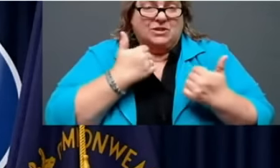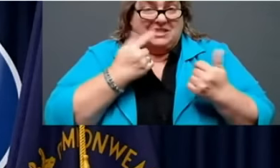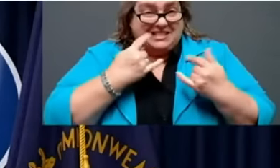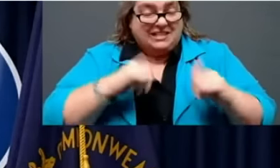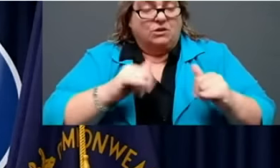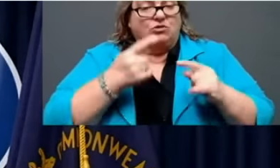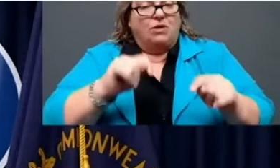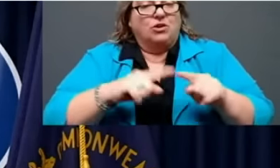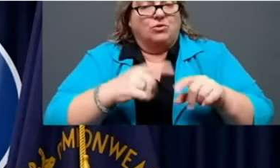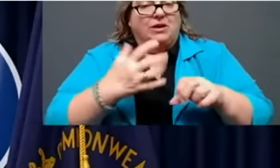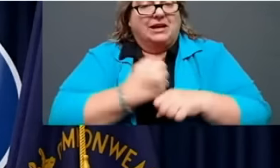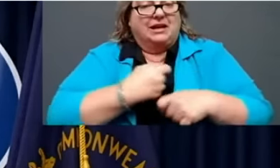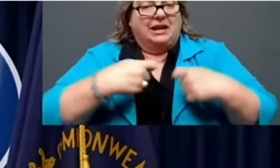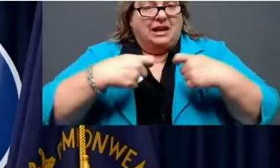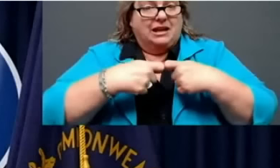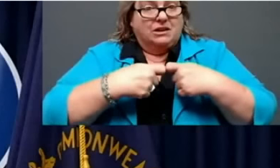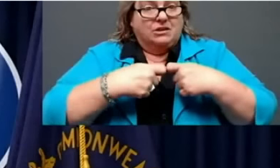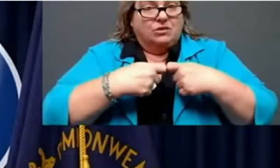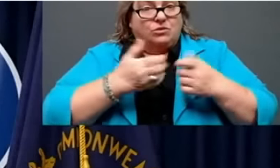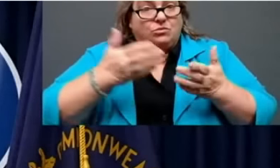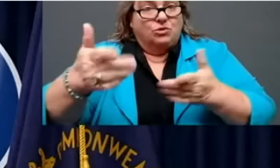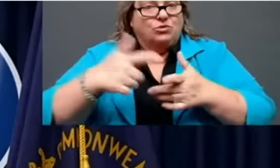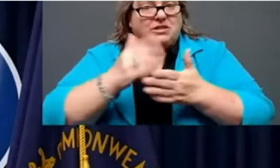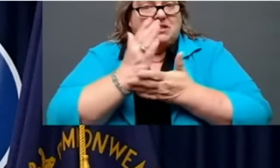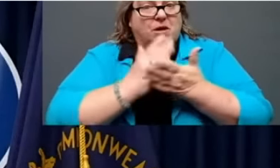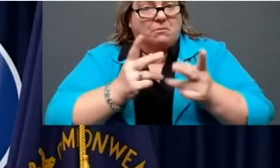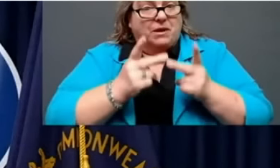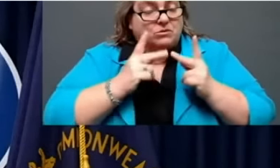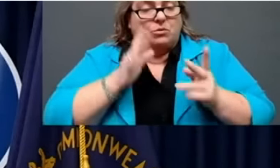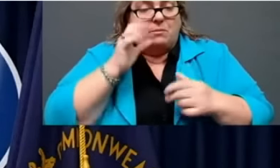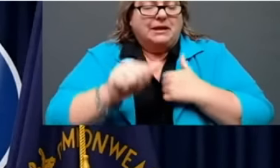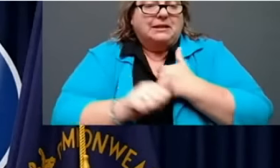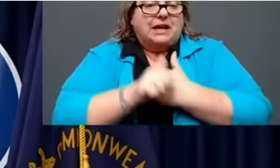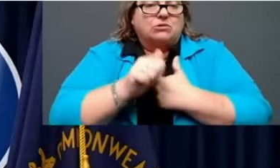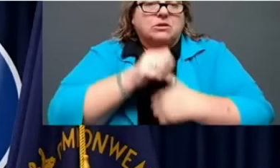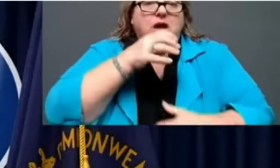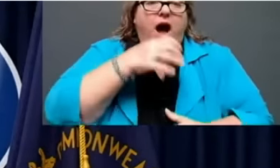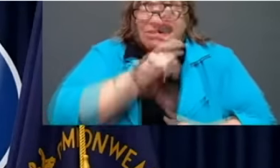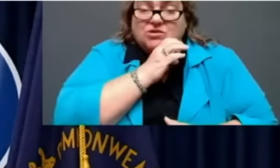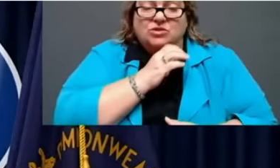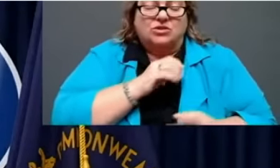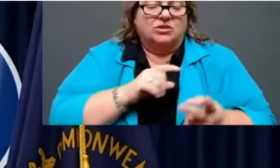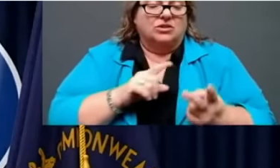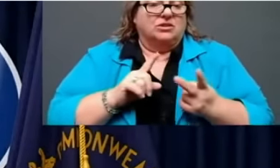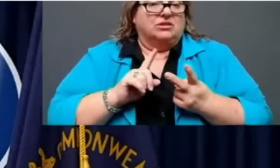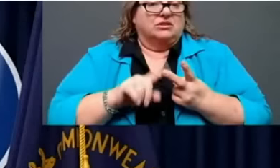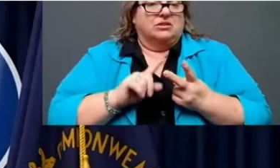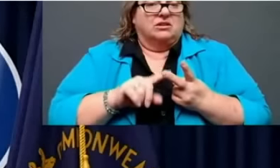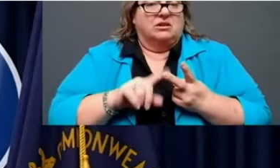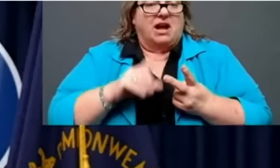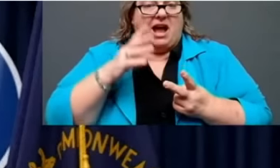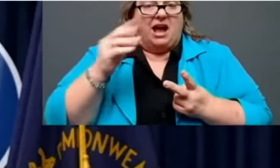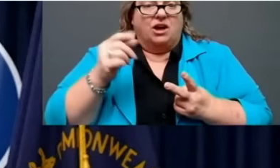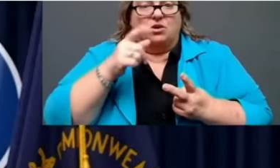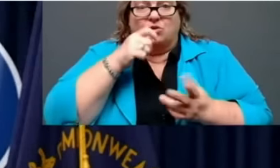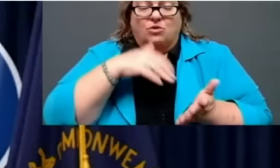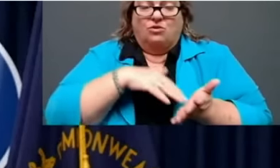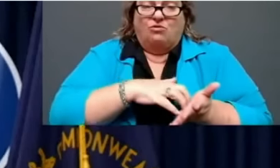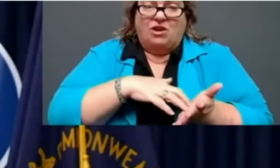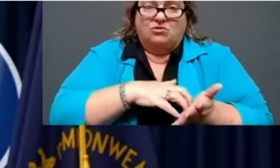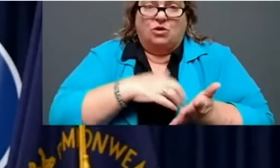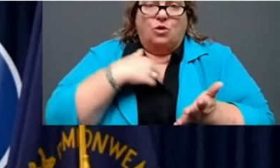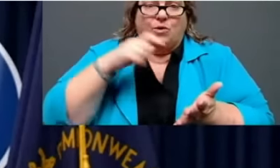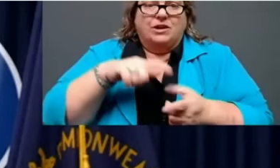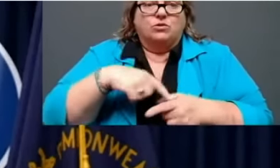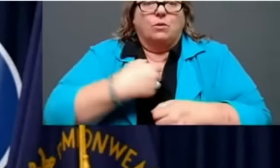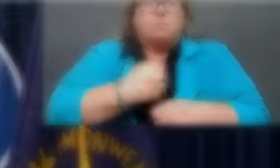to be dangerously hot. So especially for our seniors and those who are otherwise fragile, we need to make sure